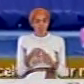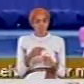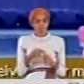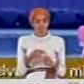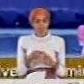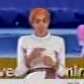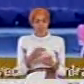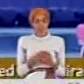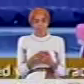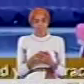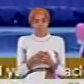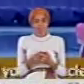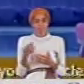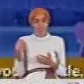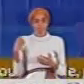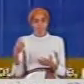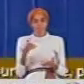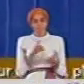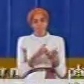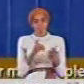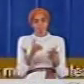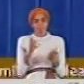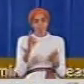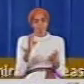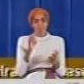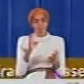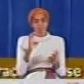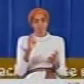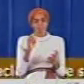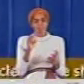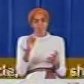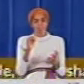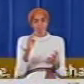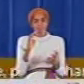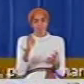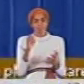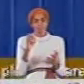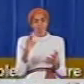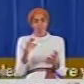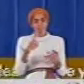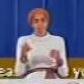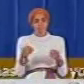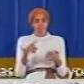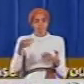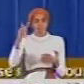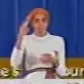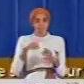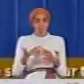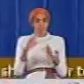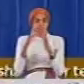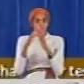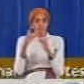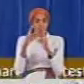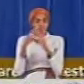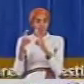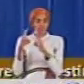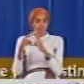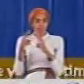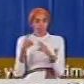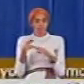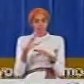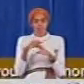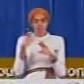Since December, I carried this child, went to my village. So, I don't know what